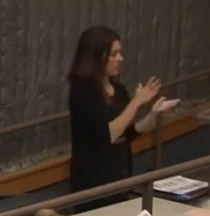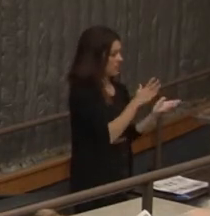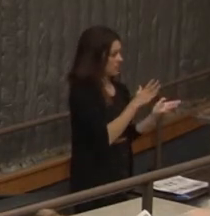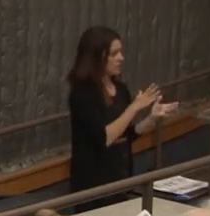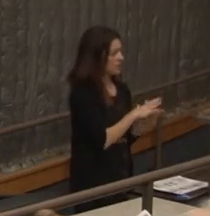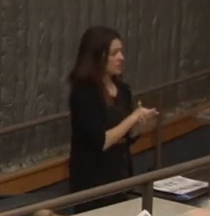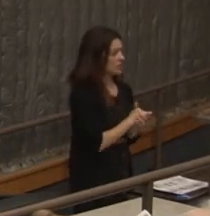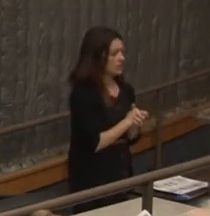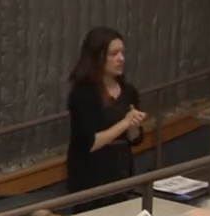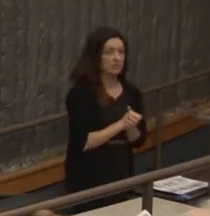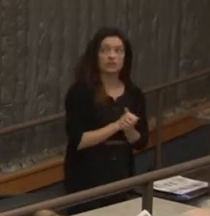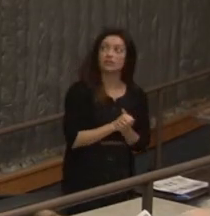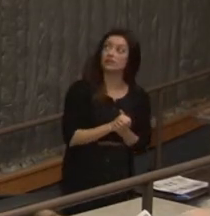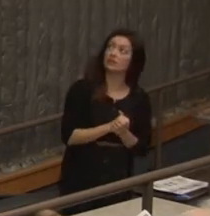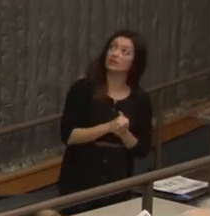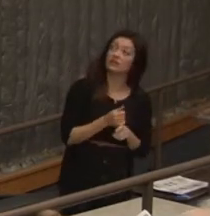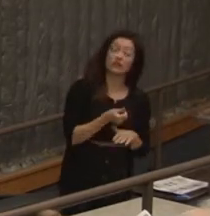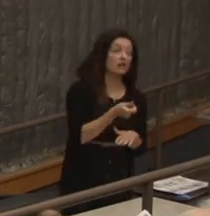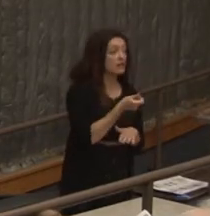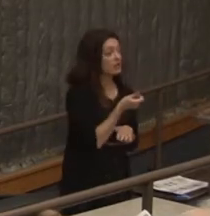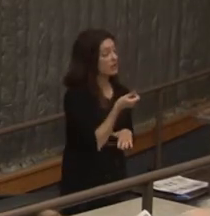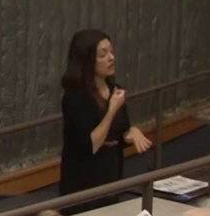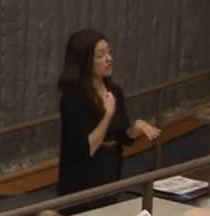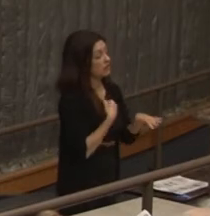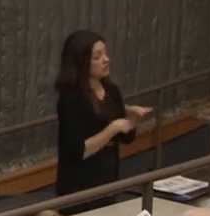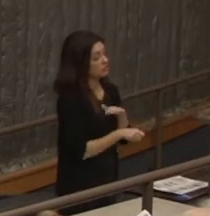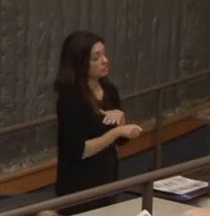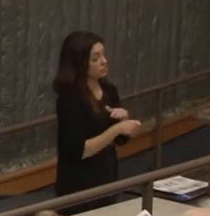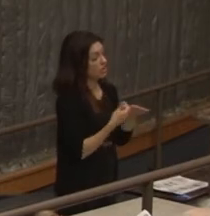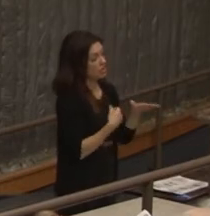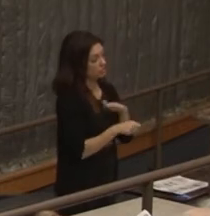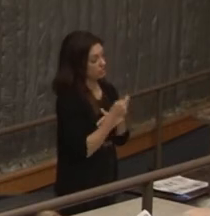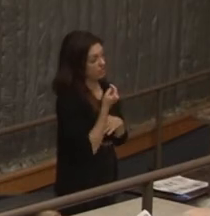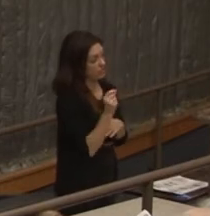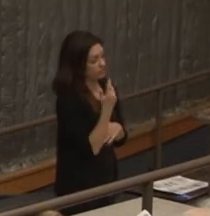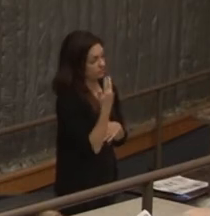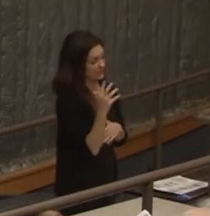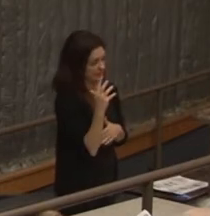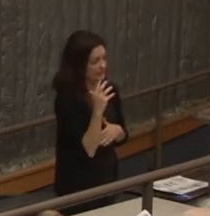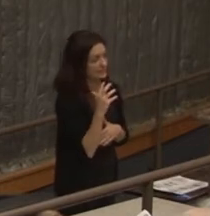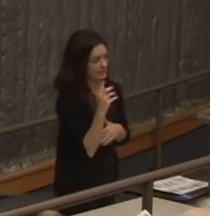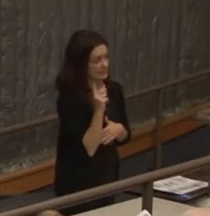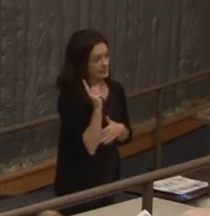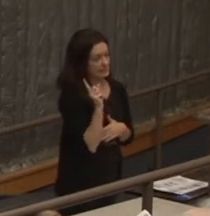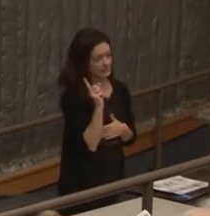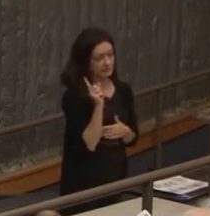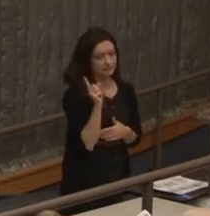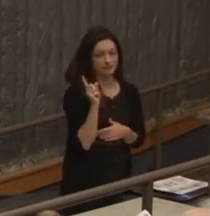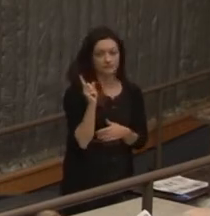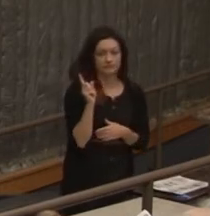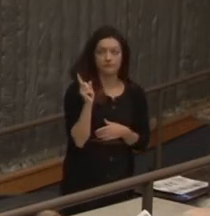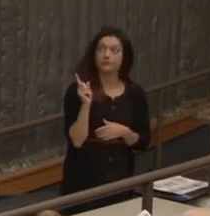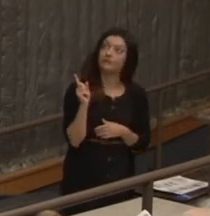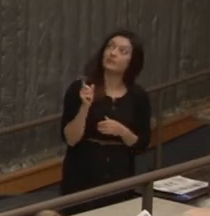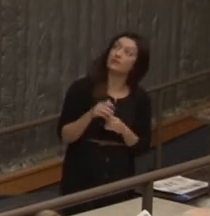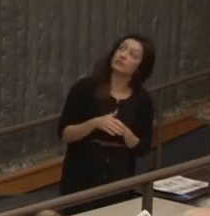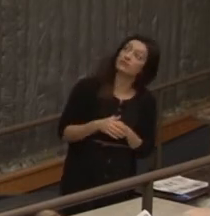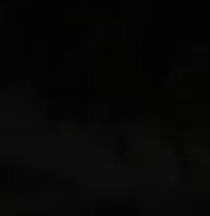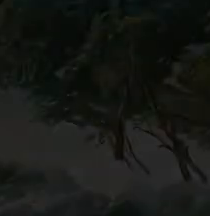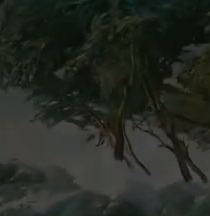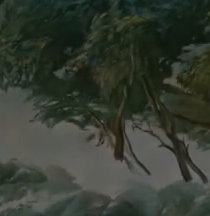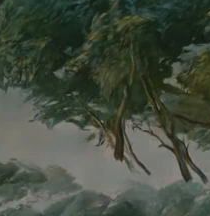This is called Under the Trees. Here he's opened up the vista and the